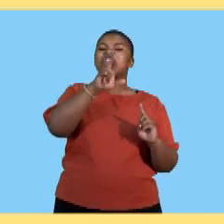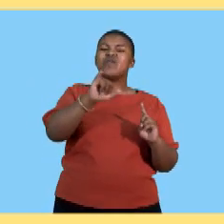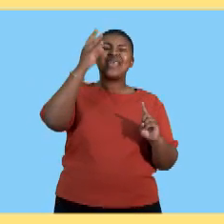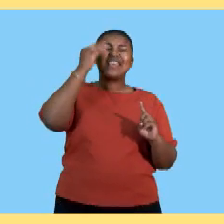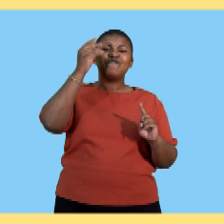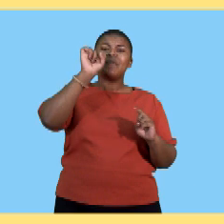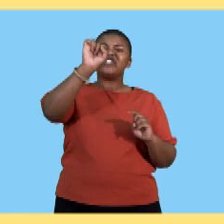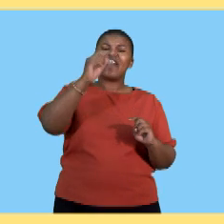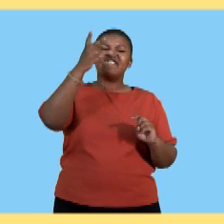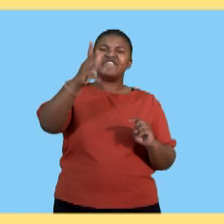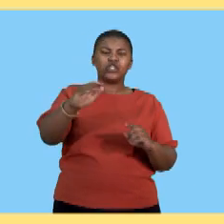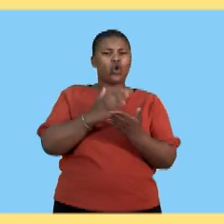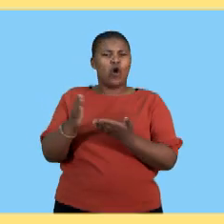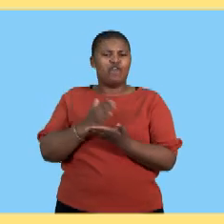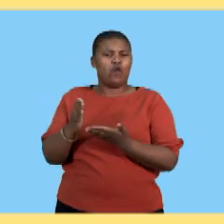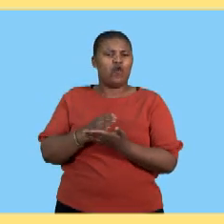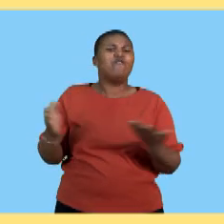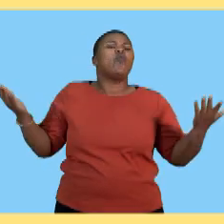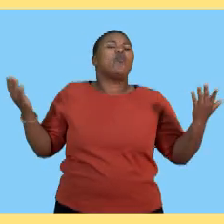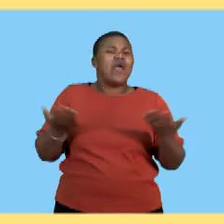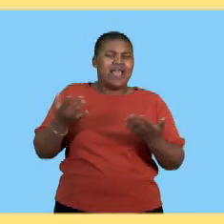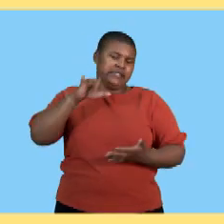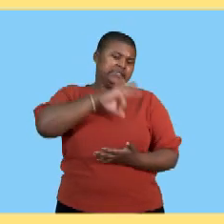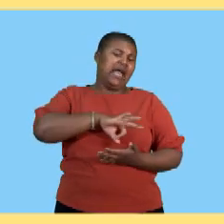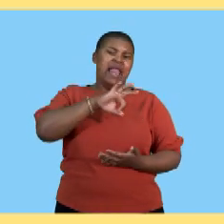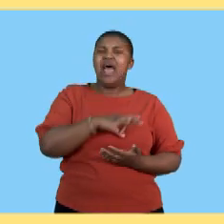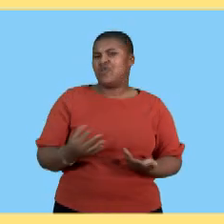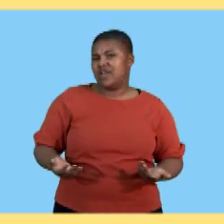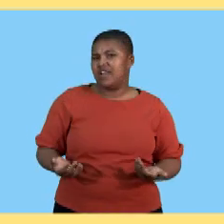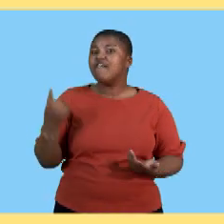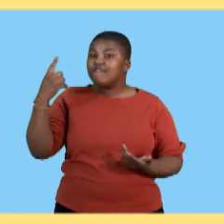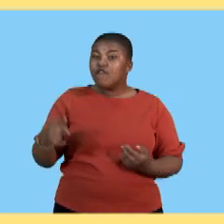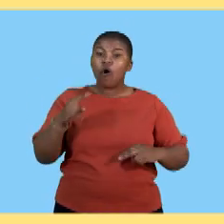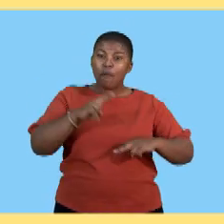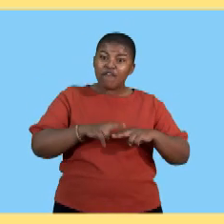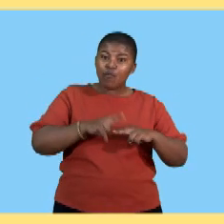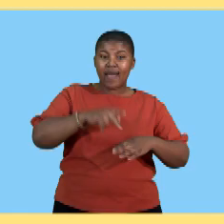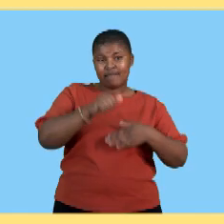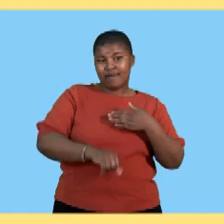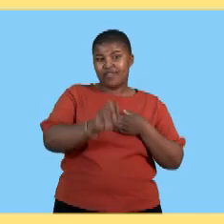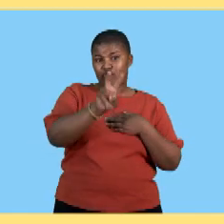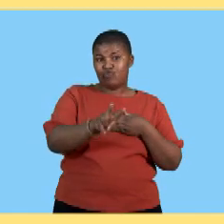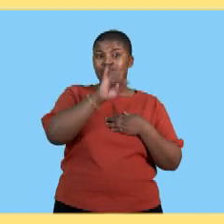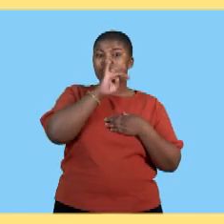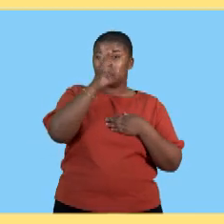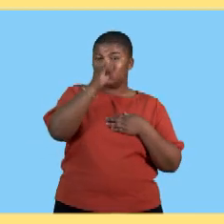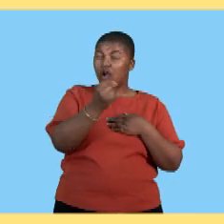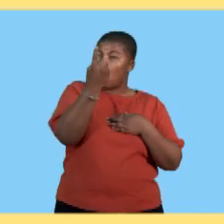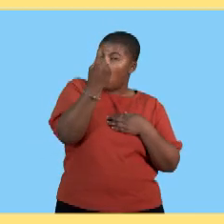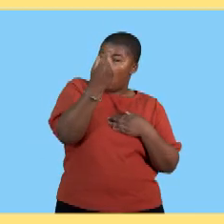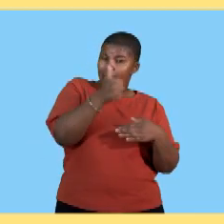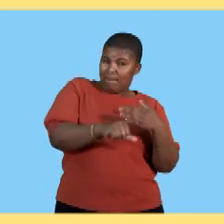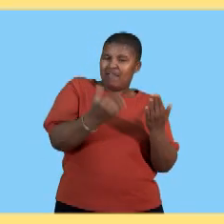His details were omitted from the salaries journal for February. So we are looking at 1 month where